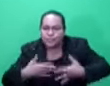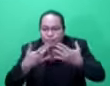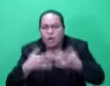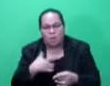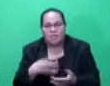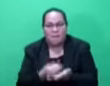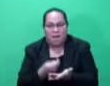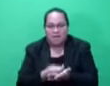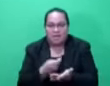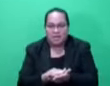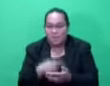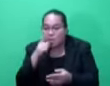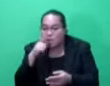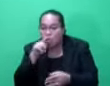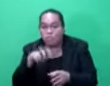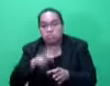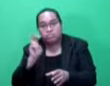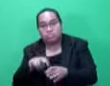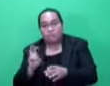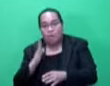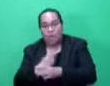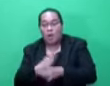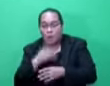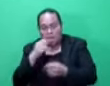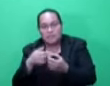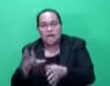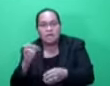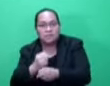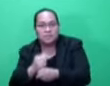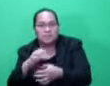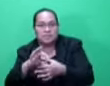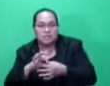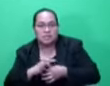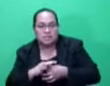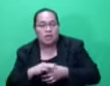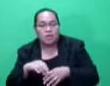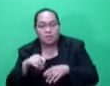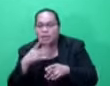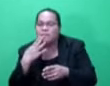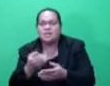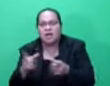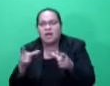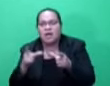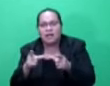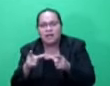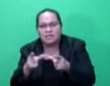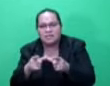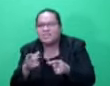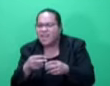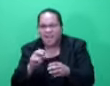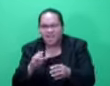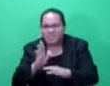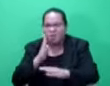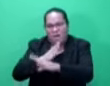for people in the industry who have been laid off. Remove the licenses so that our people can harvest